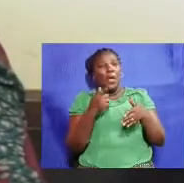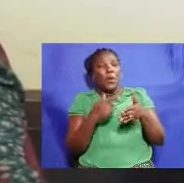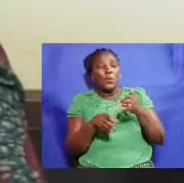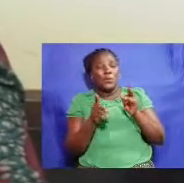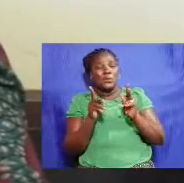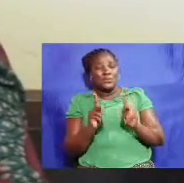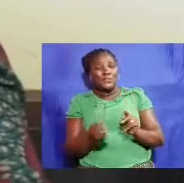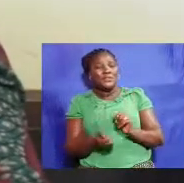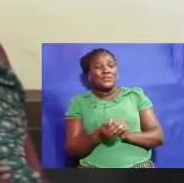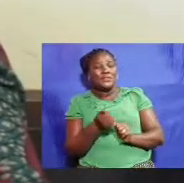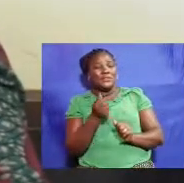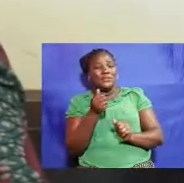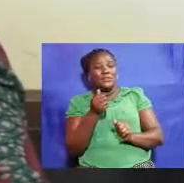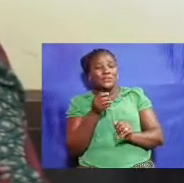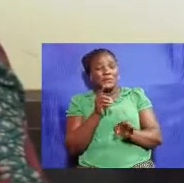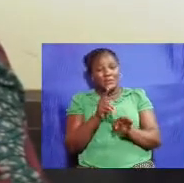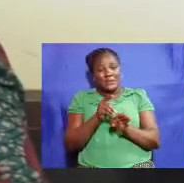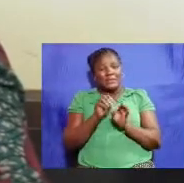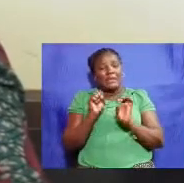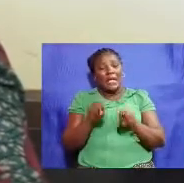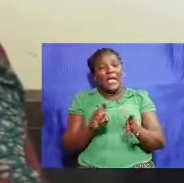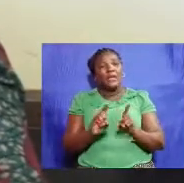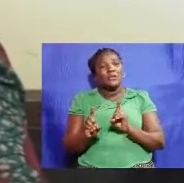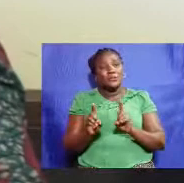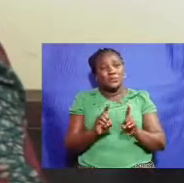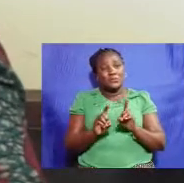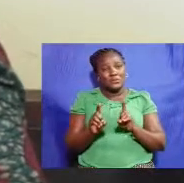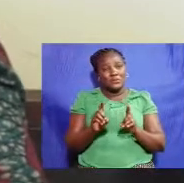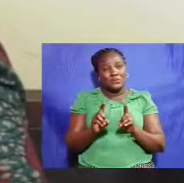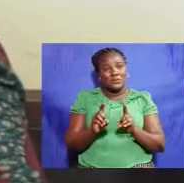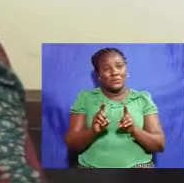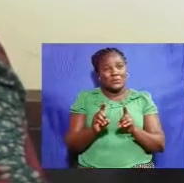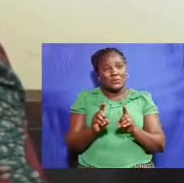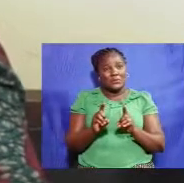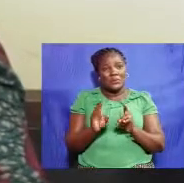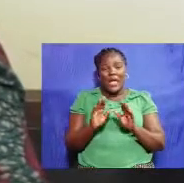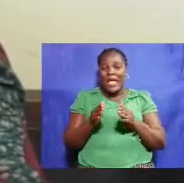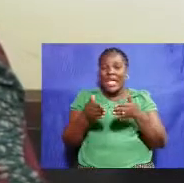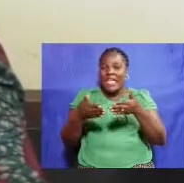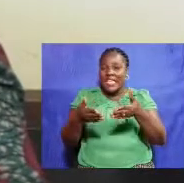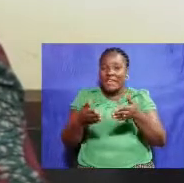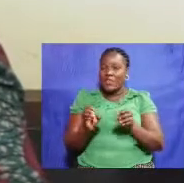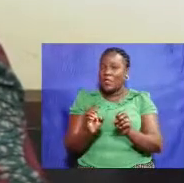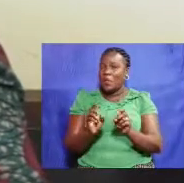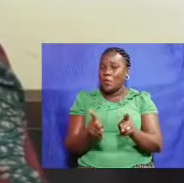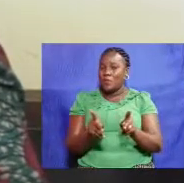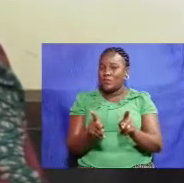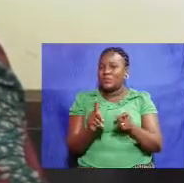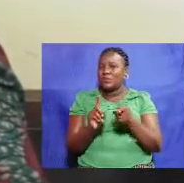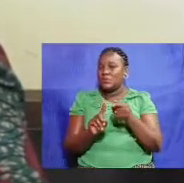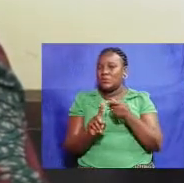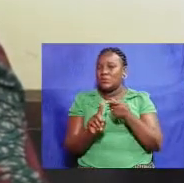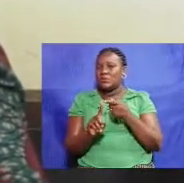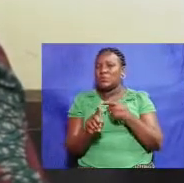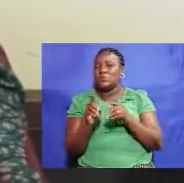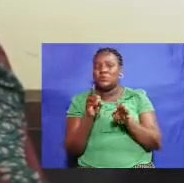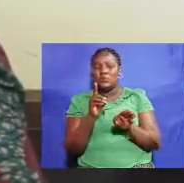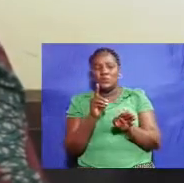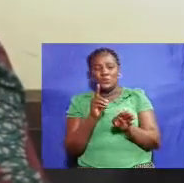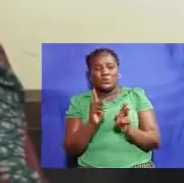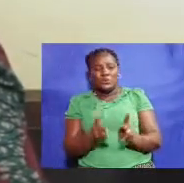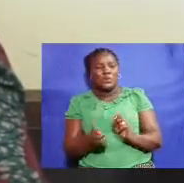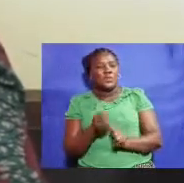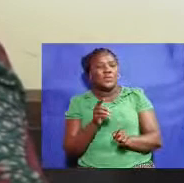what persons with disability can do, on the fact that given the chance, persons with disability can